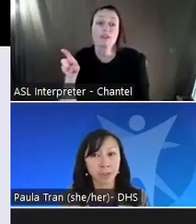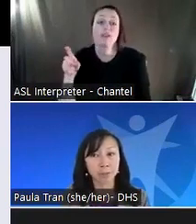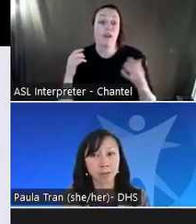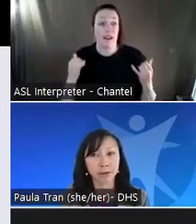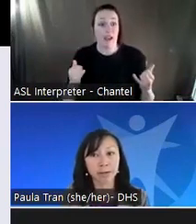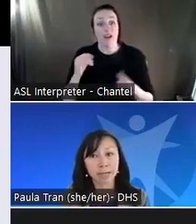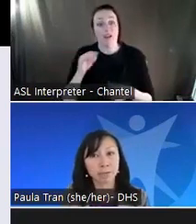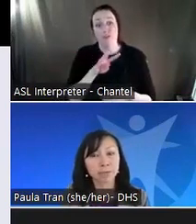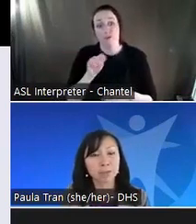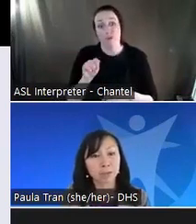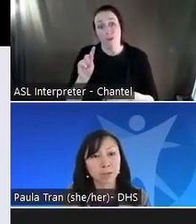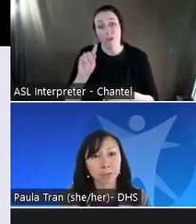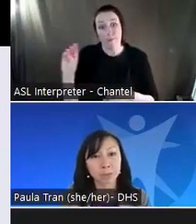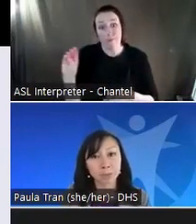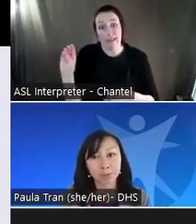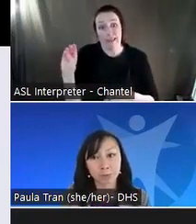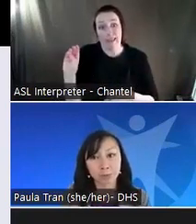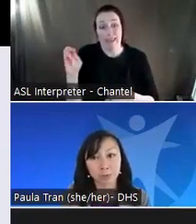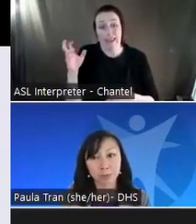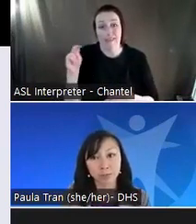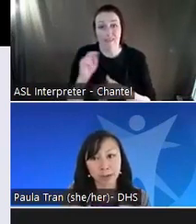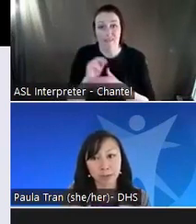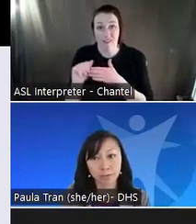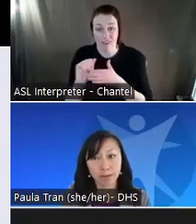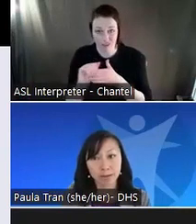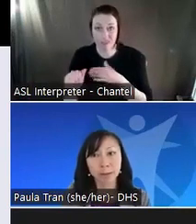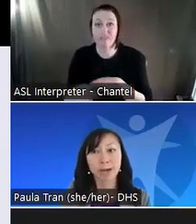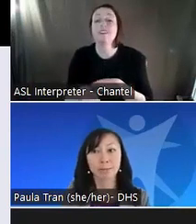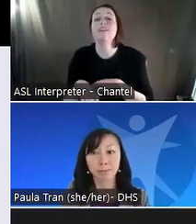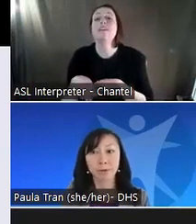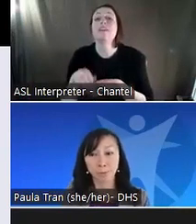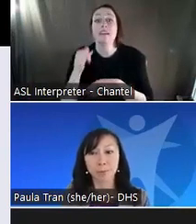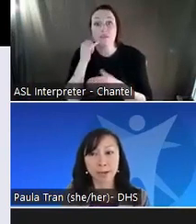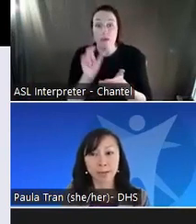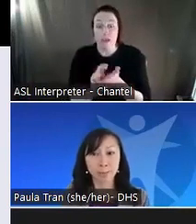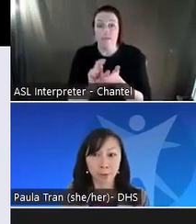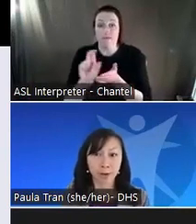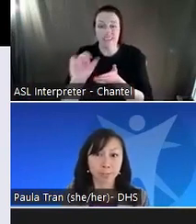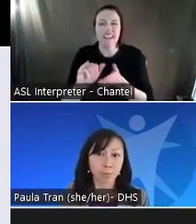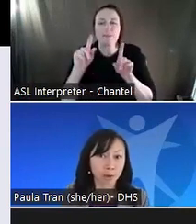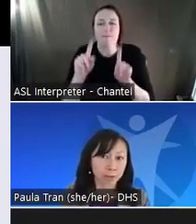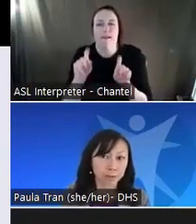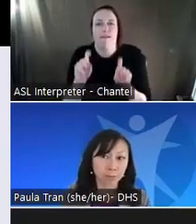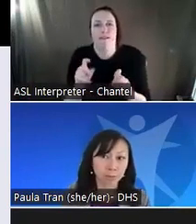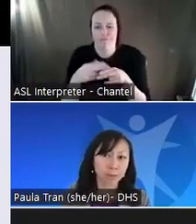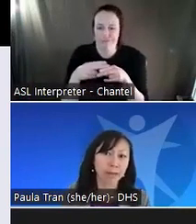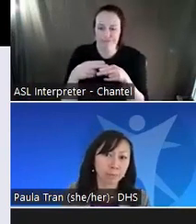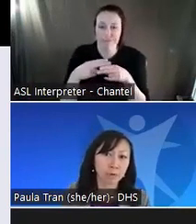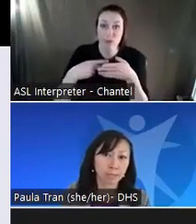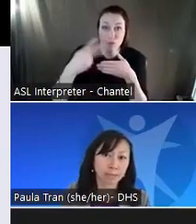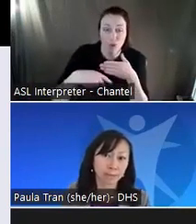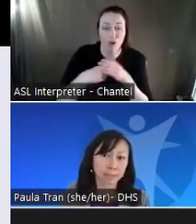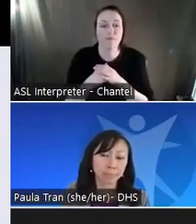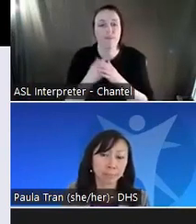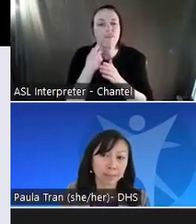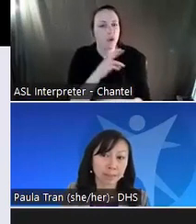$4,172,000 in GPR in fiscal year 2024 and 2025, for the pilot program in Waukesha and